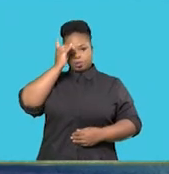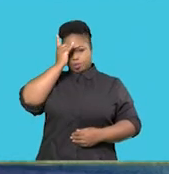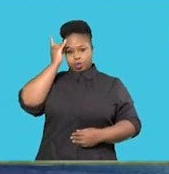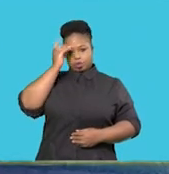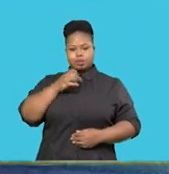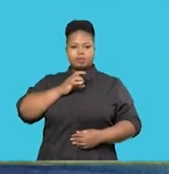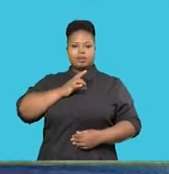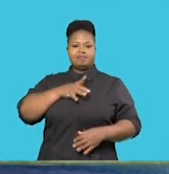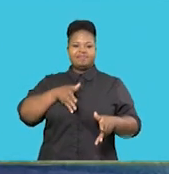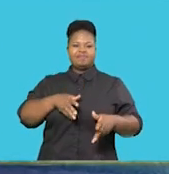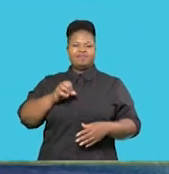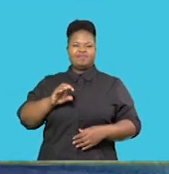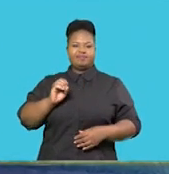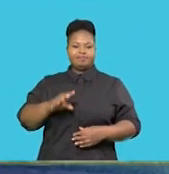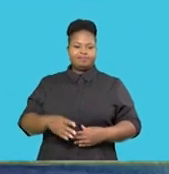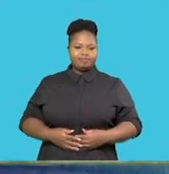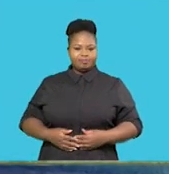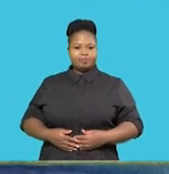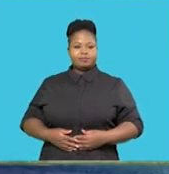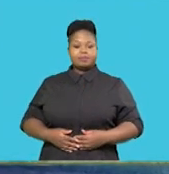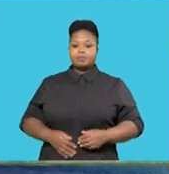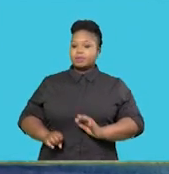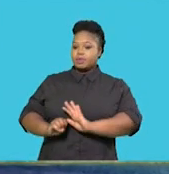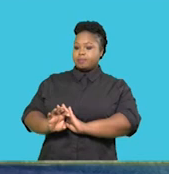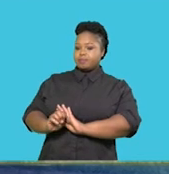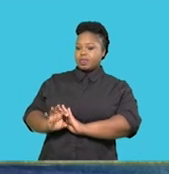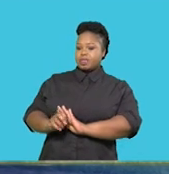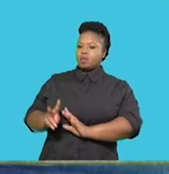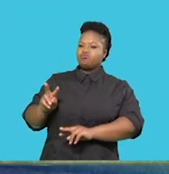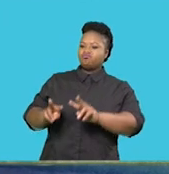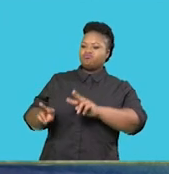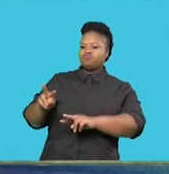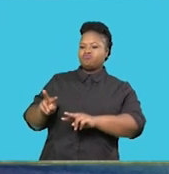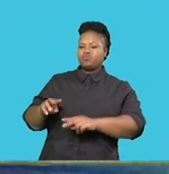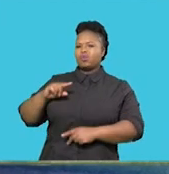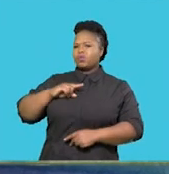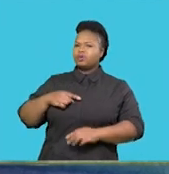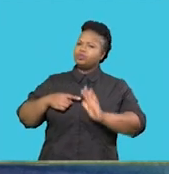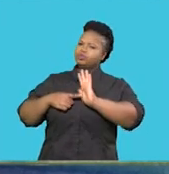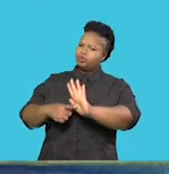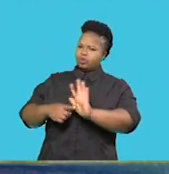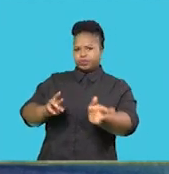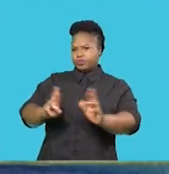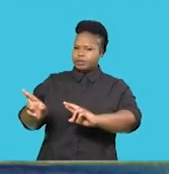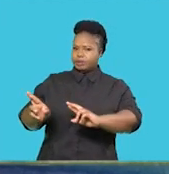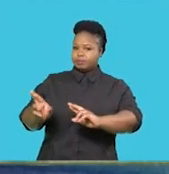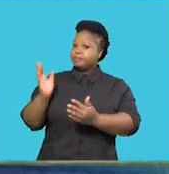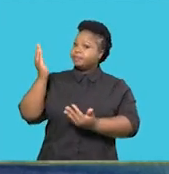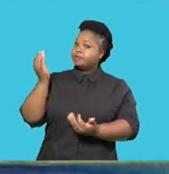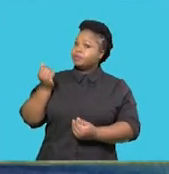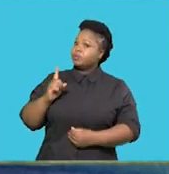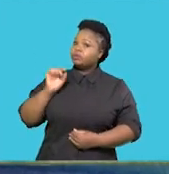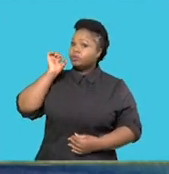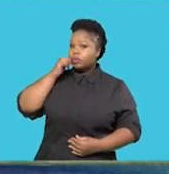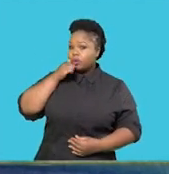Dobsonville, right in Soweto. So the media site visit was to demonstrate not only to ready the media of what they should be expecting tomorrow